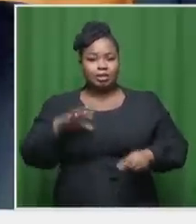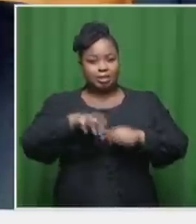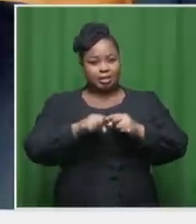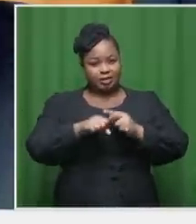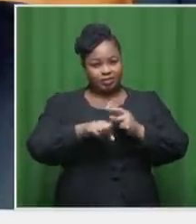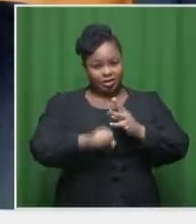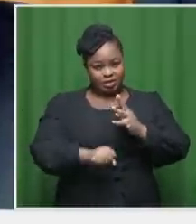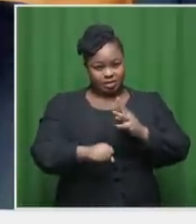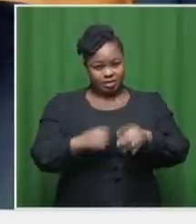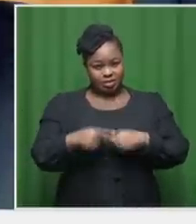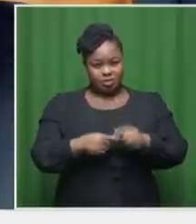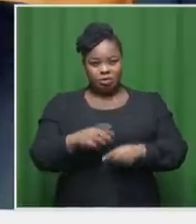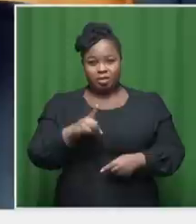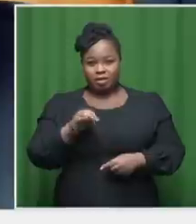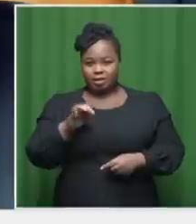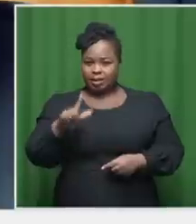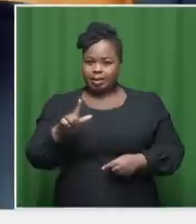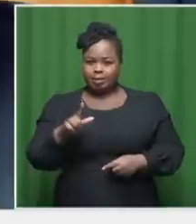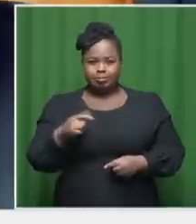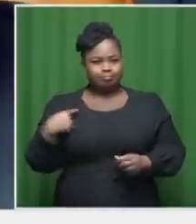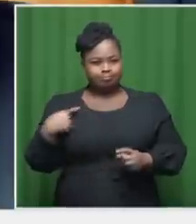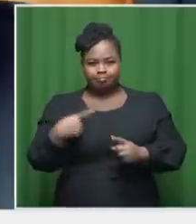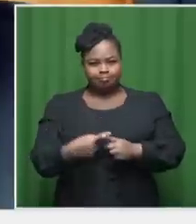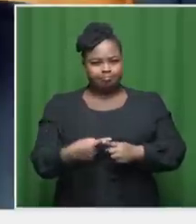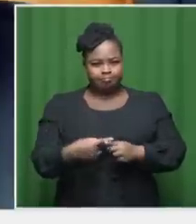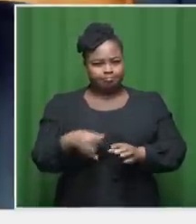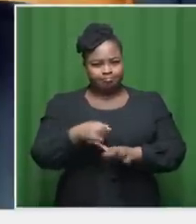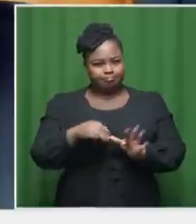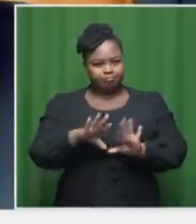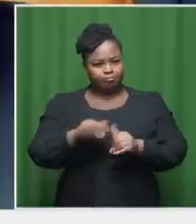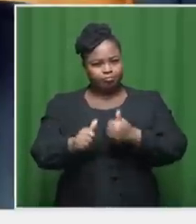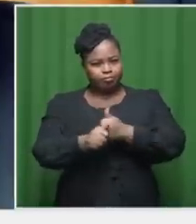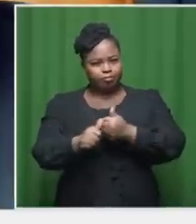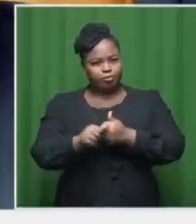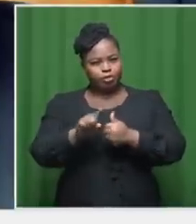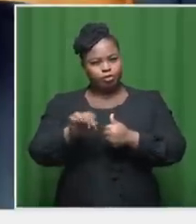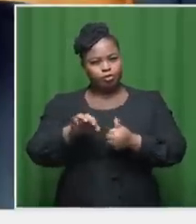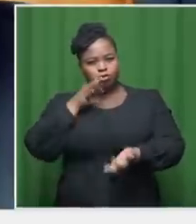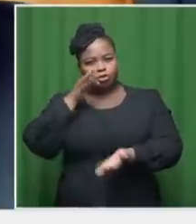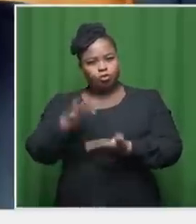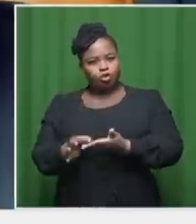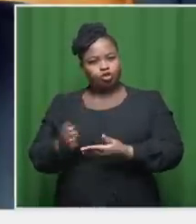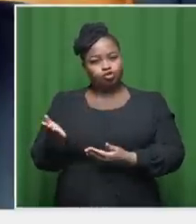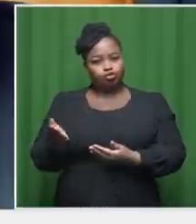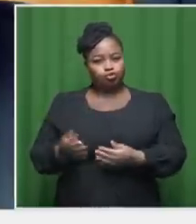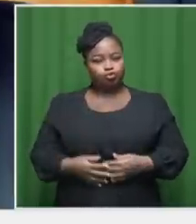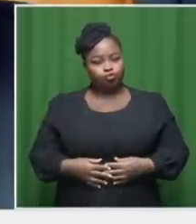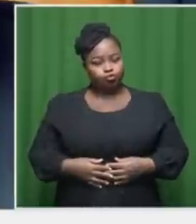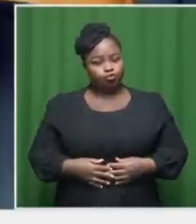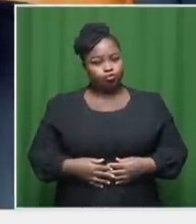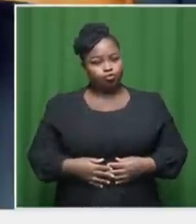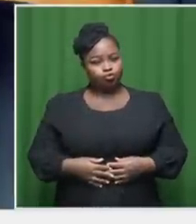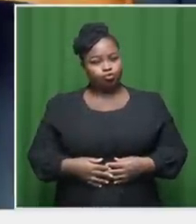thereof with regard to Denel, how far is the entity with following up on those recommendations?